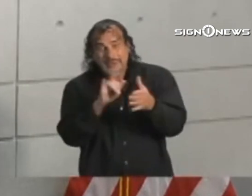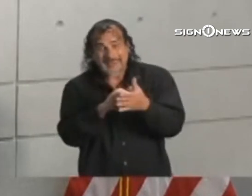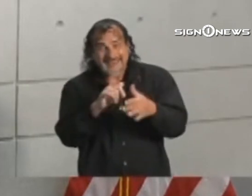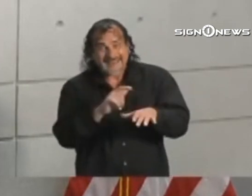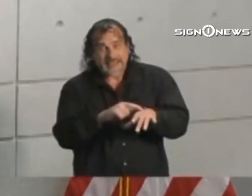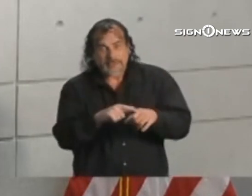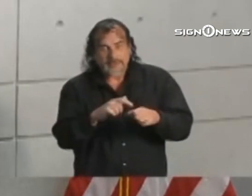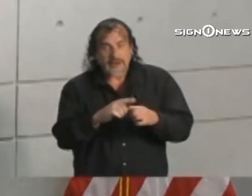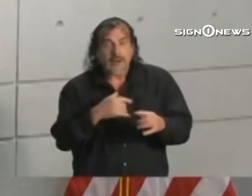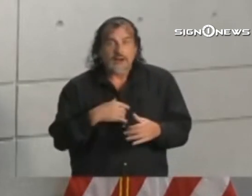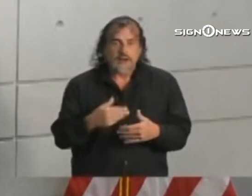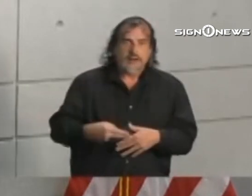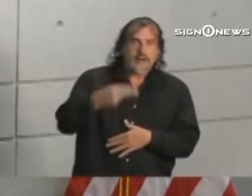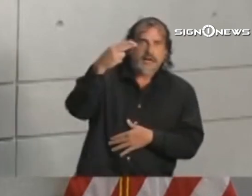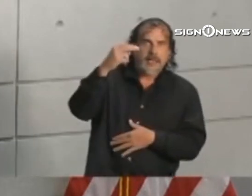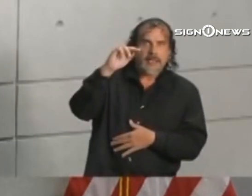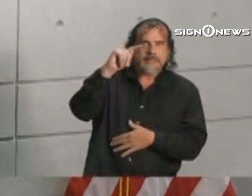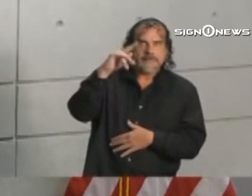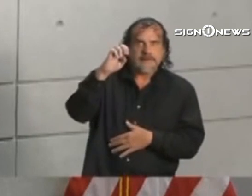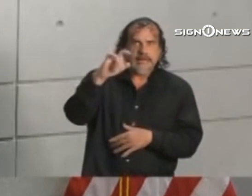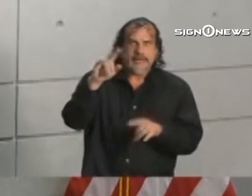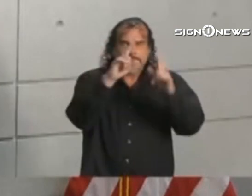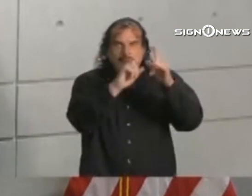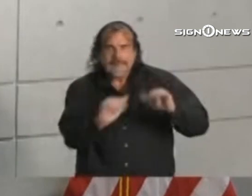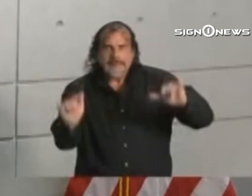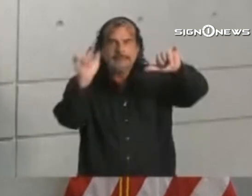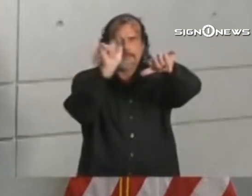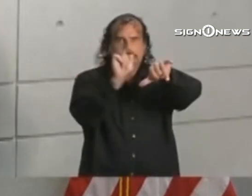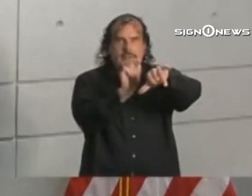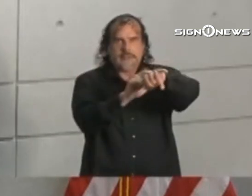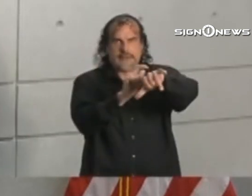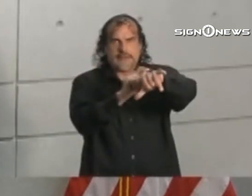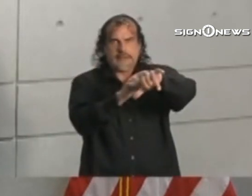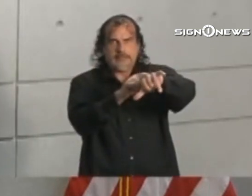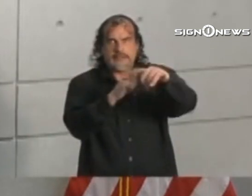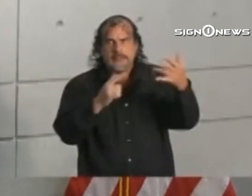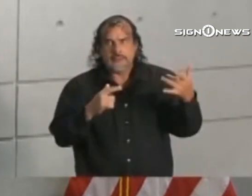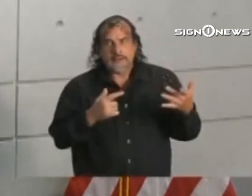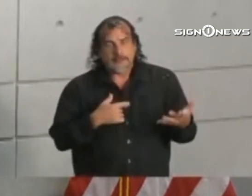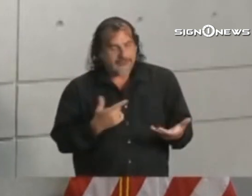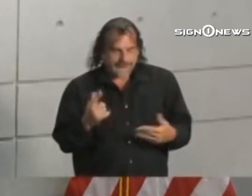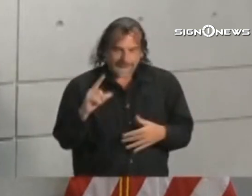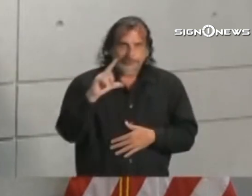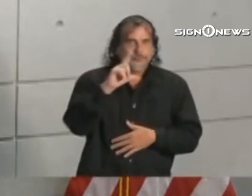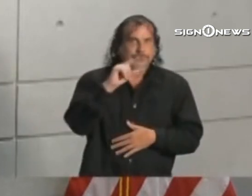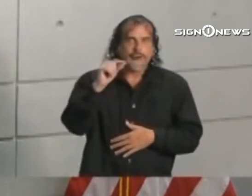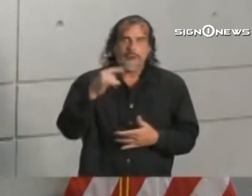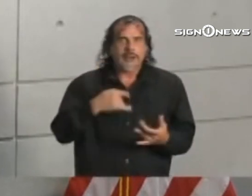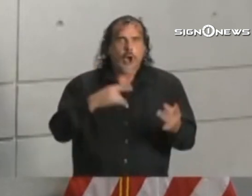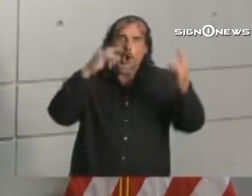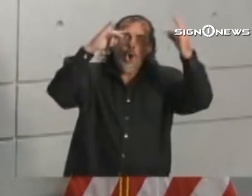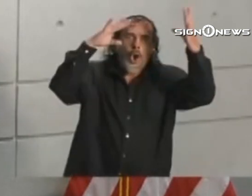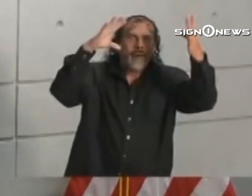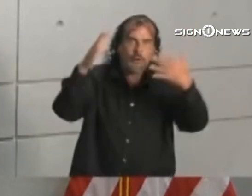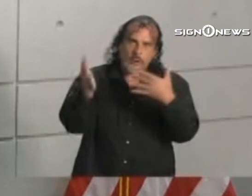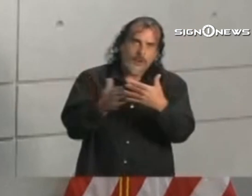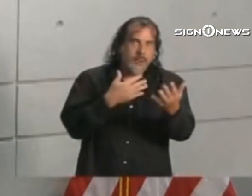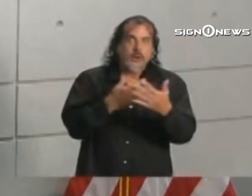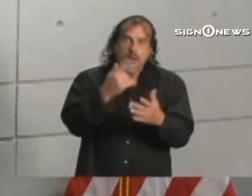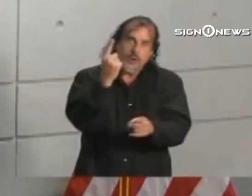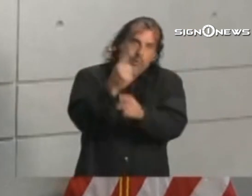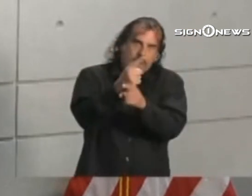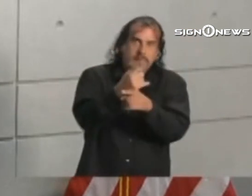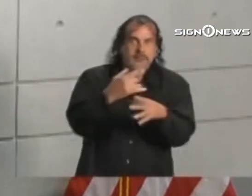is high tide, and so which is, we would expect nothing less than 2020, right? But it is